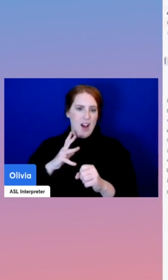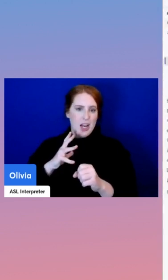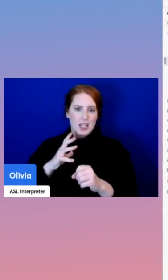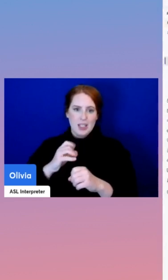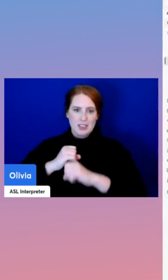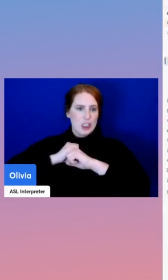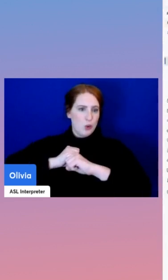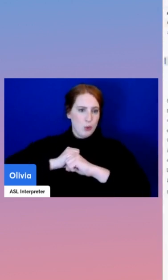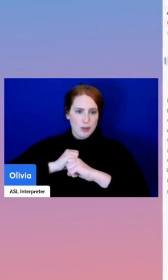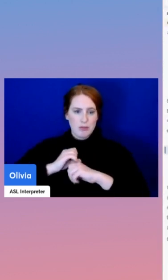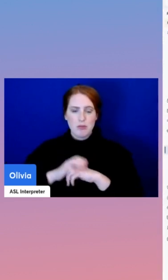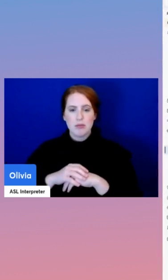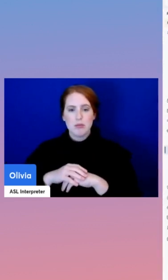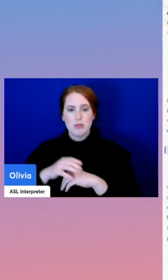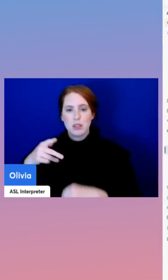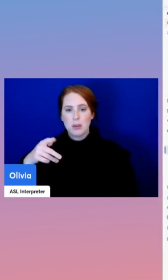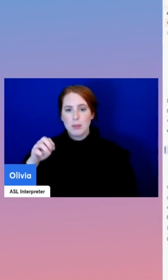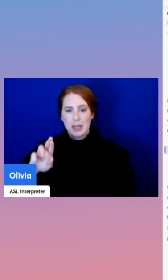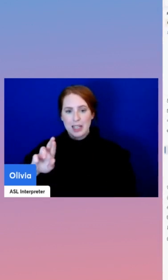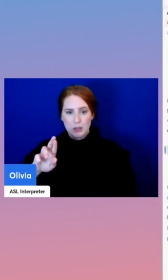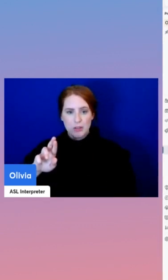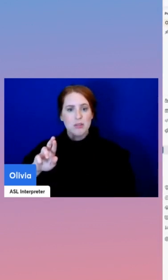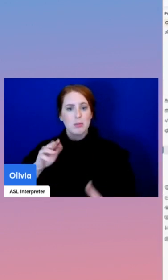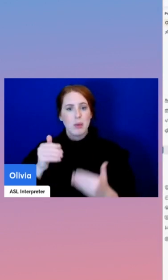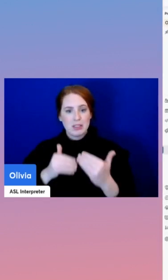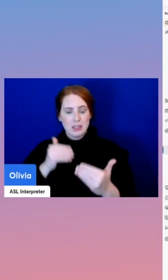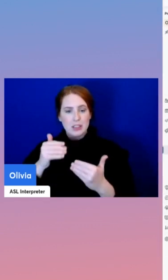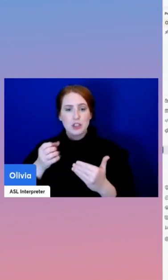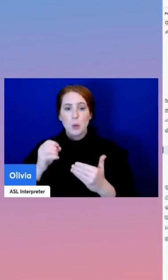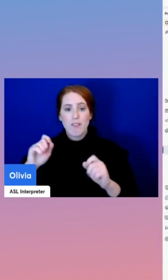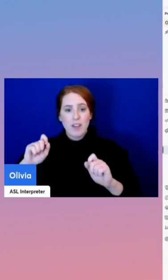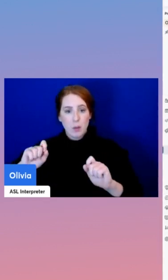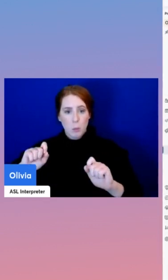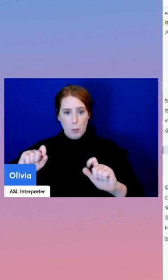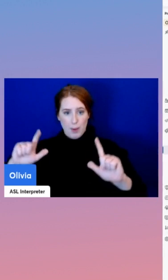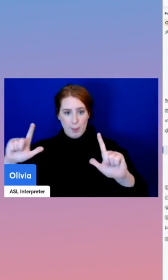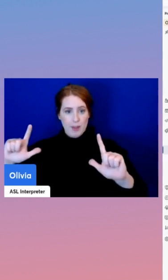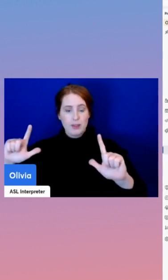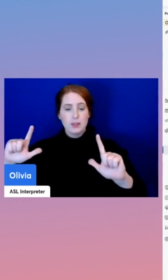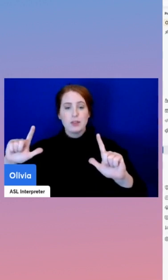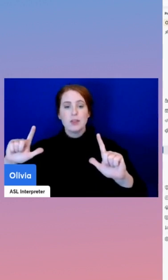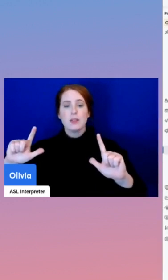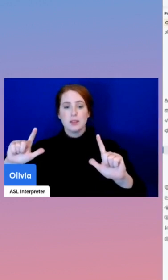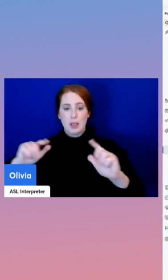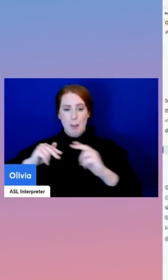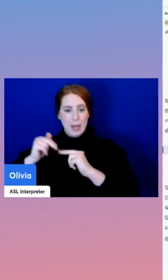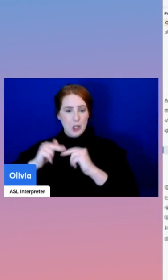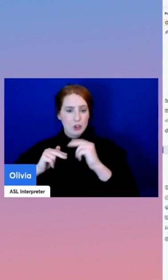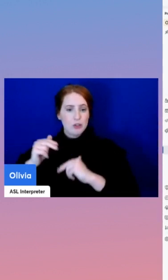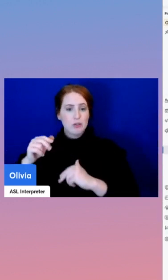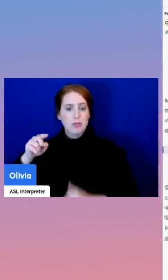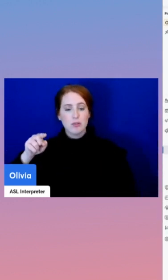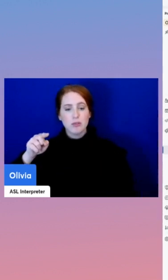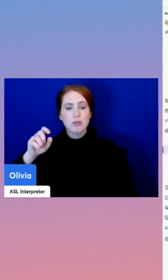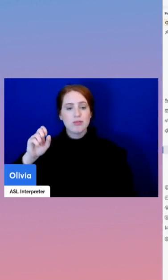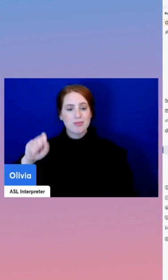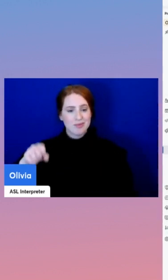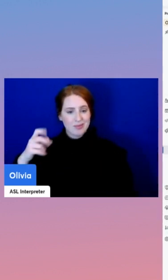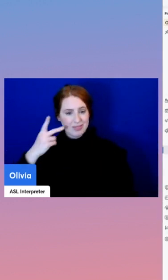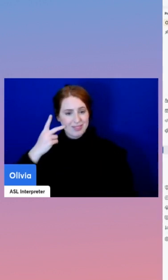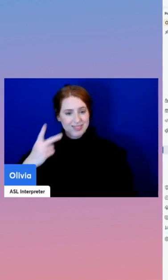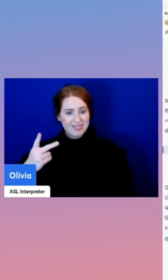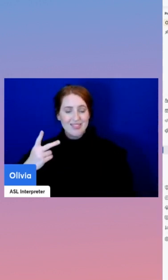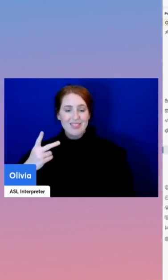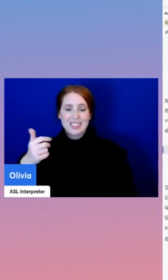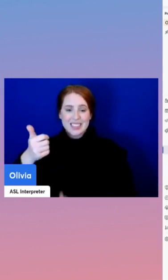I have the Packer build process which run. So let me open this. So as you can see, it's